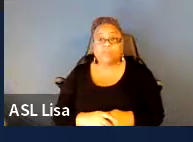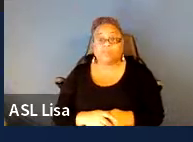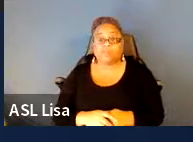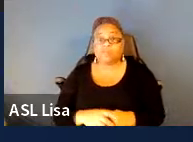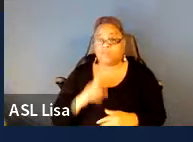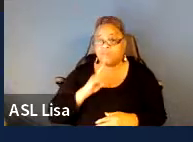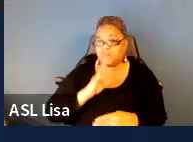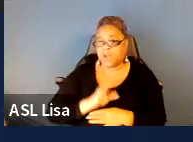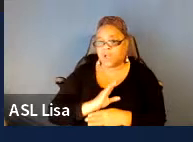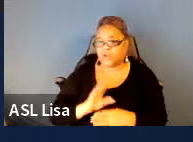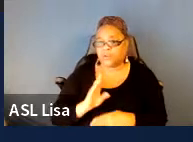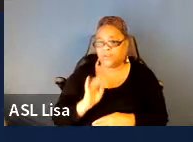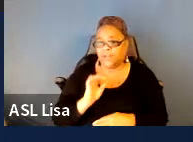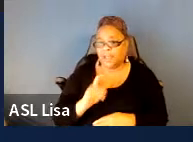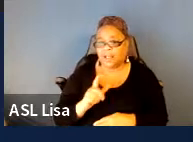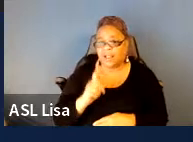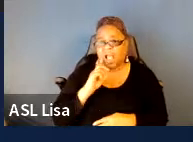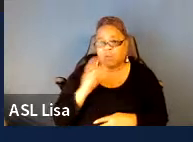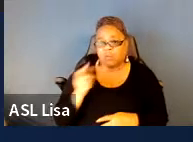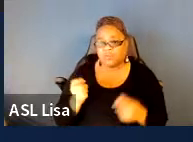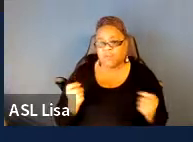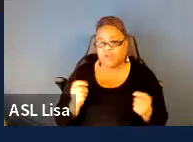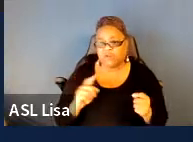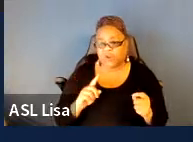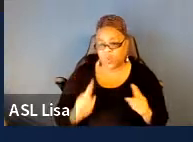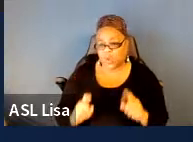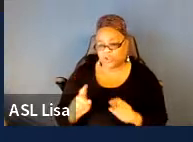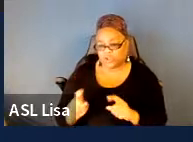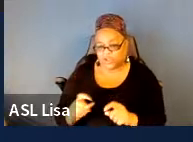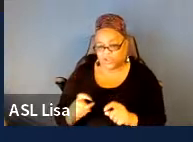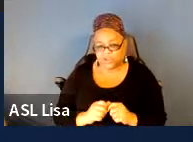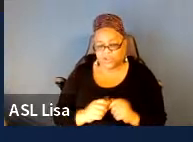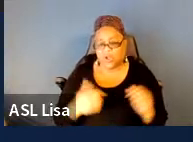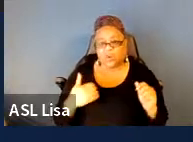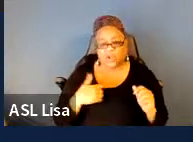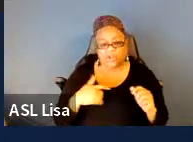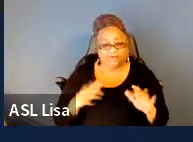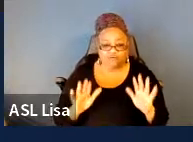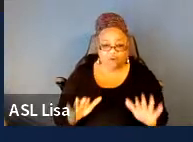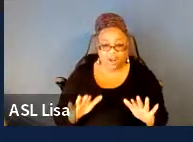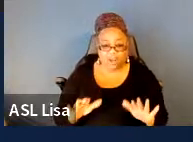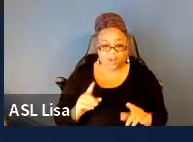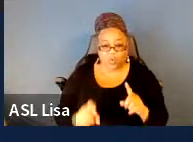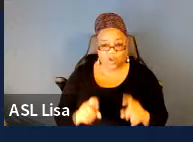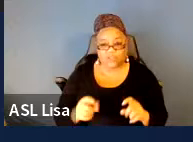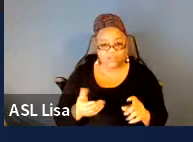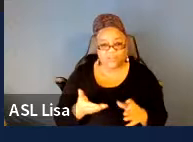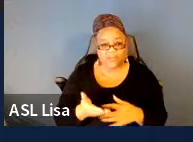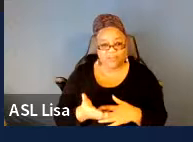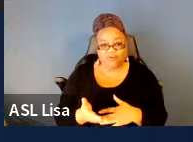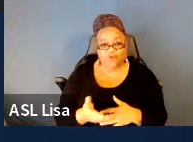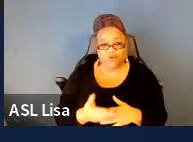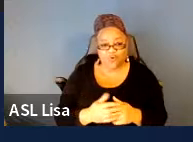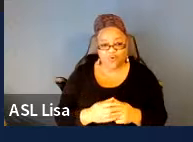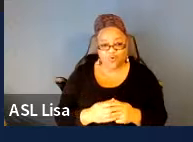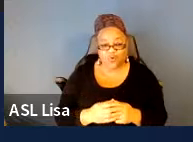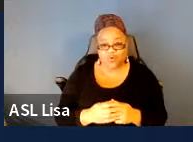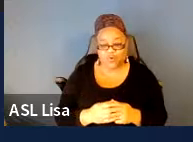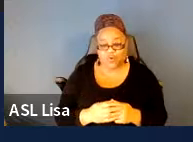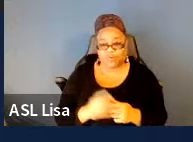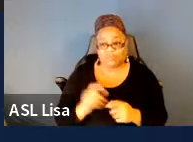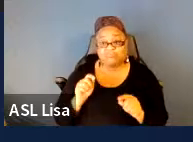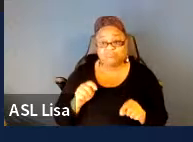Actually, Bill, I'm going to moderate the questions. We've got some great questions coming through in the